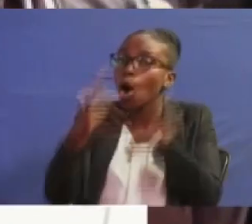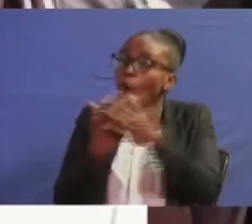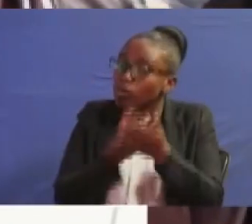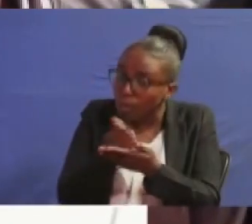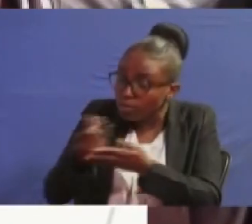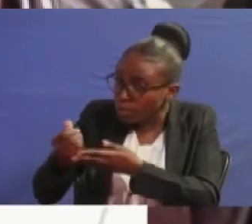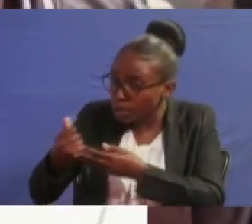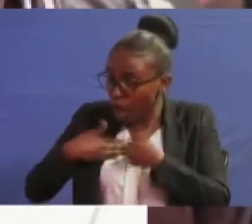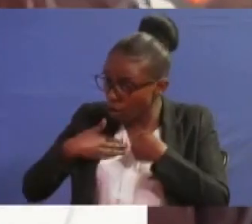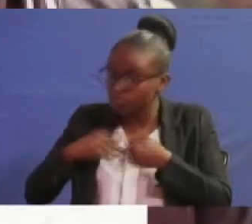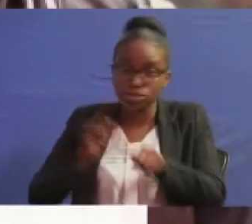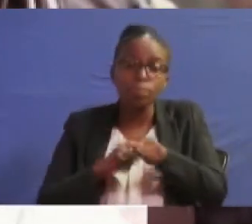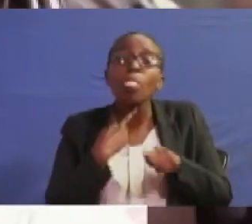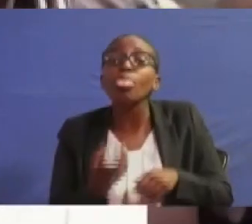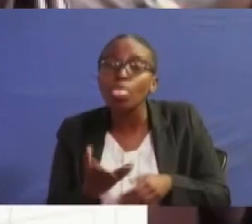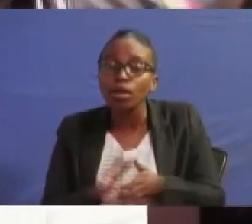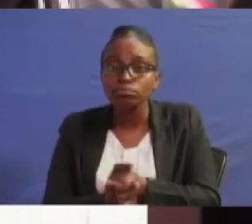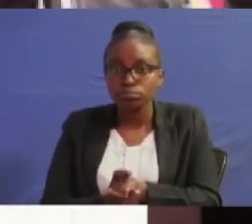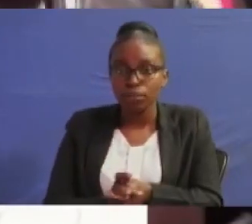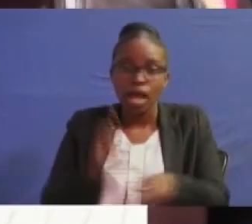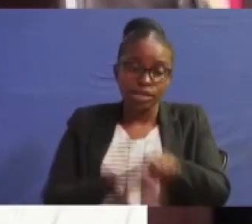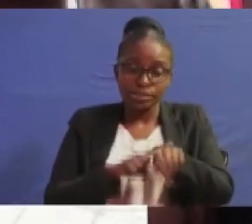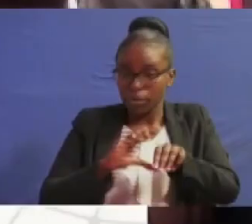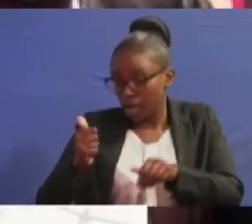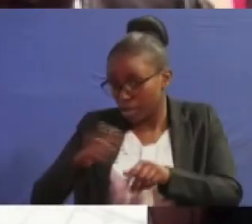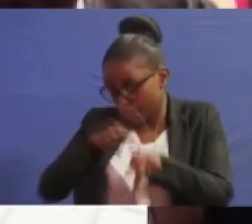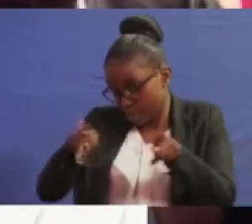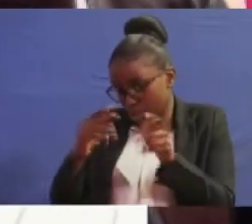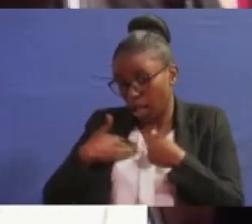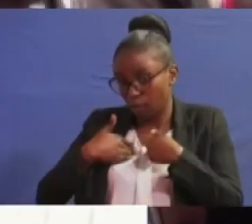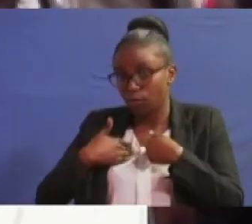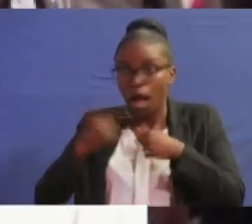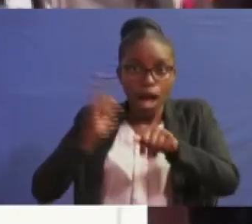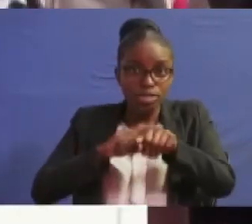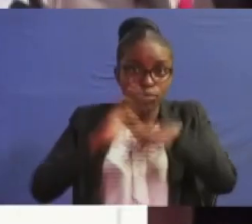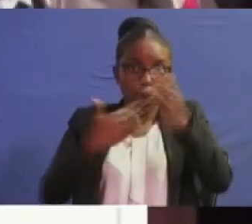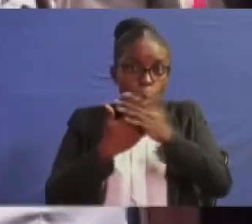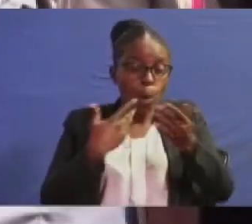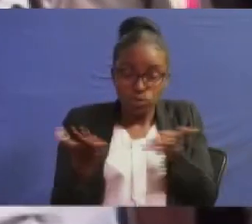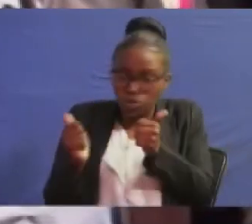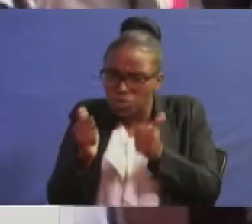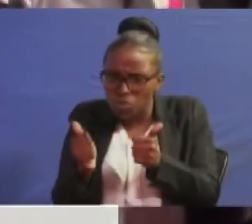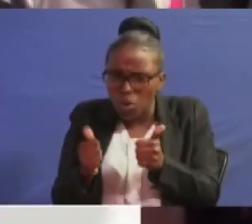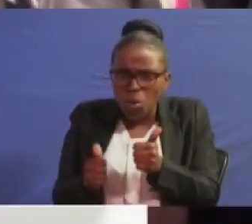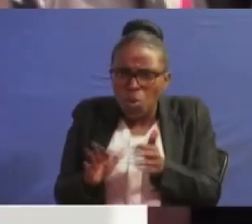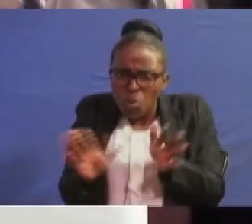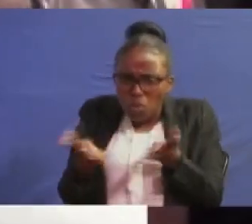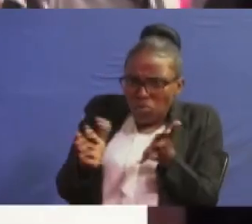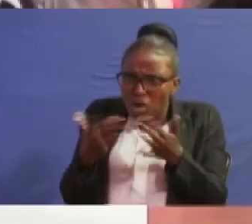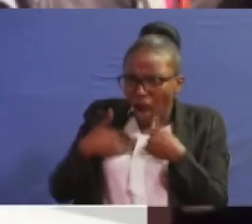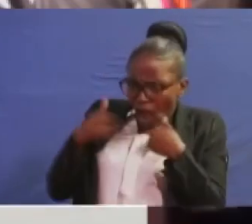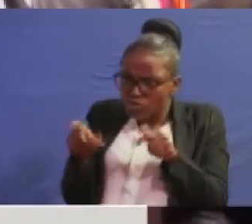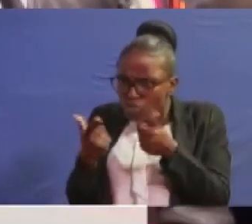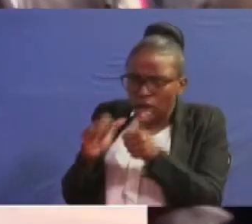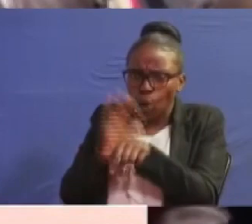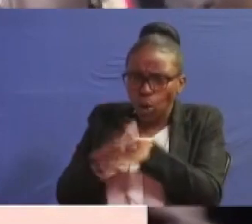wanakuja kututapikia hapa. Ikafika mahali tulipoanza kuuliza ni kwa nini mambo inaendelea, kumbe timu hata ya walikuwa